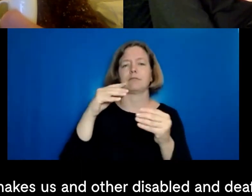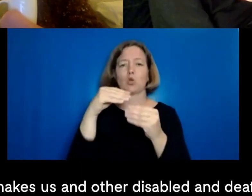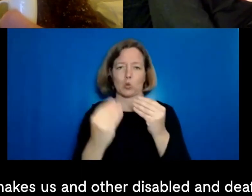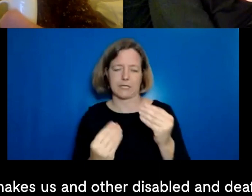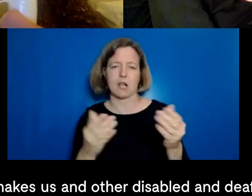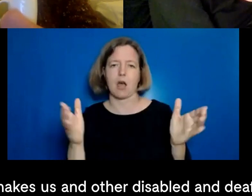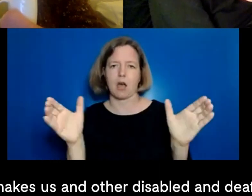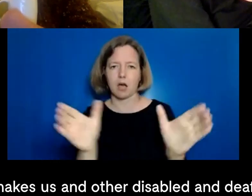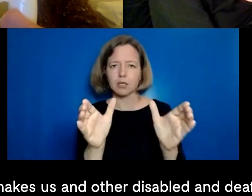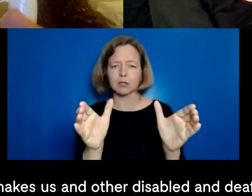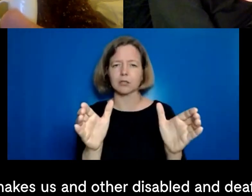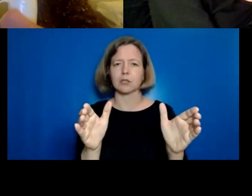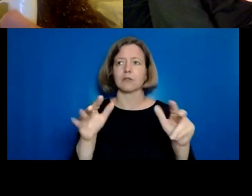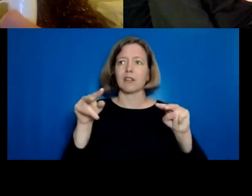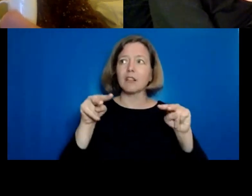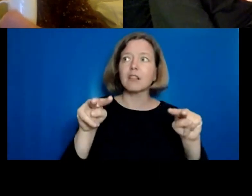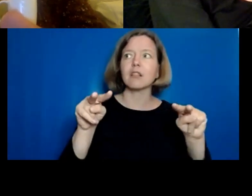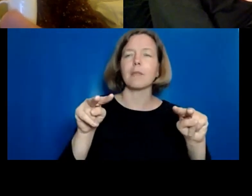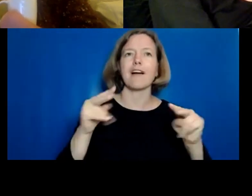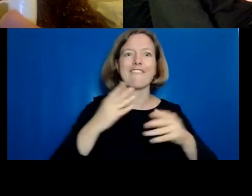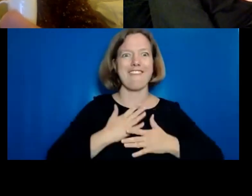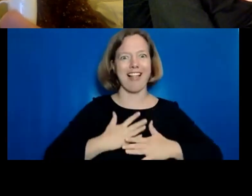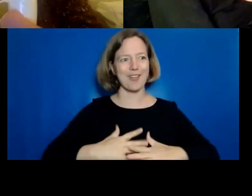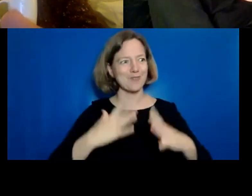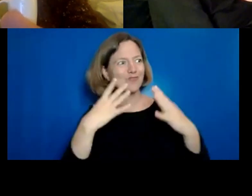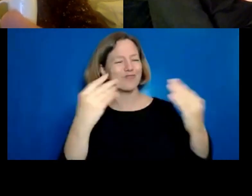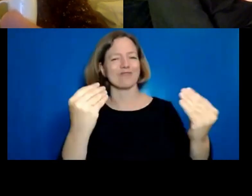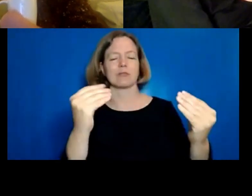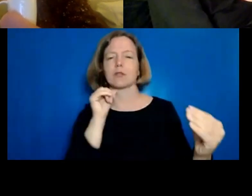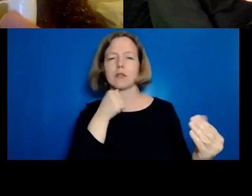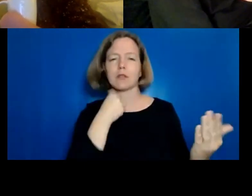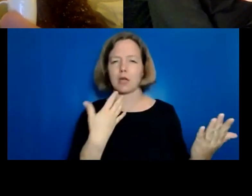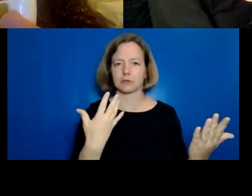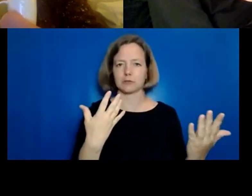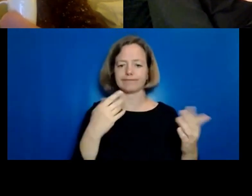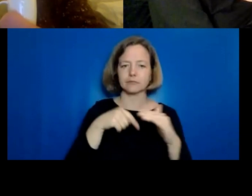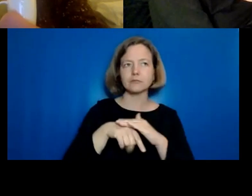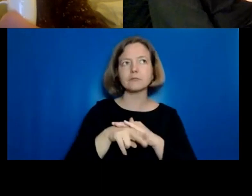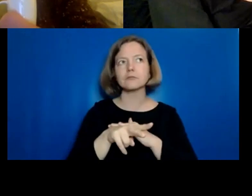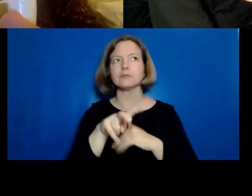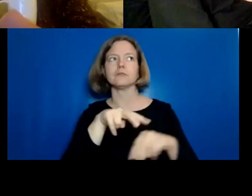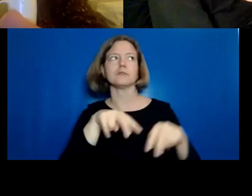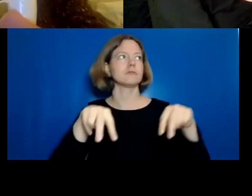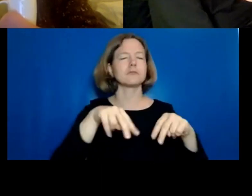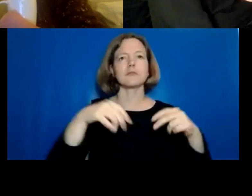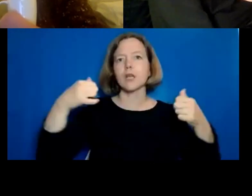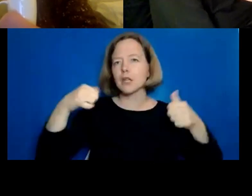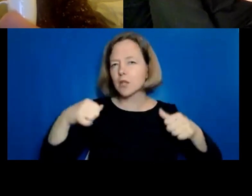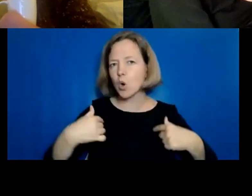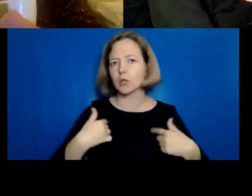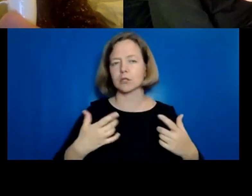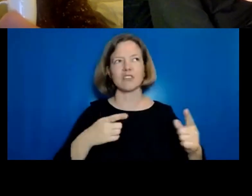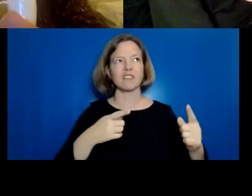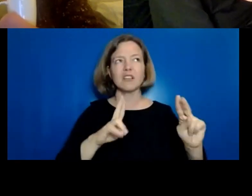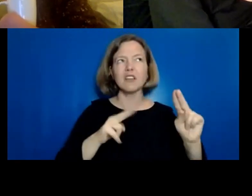people feel unwelcome, if it puts us under pressure to adapt to ableist plans